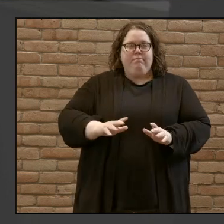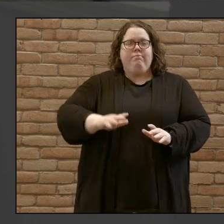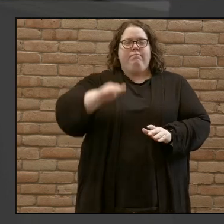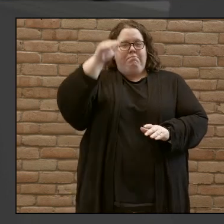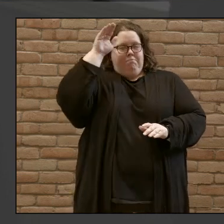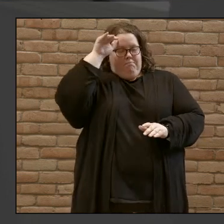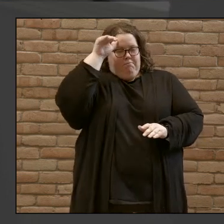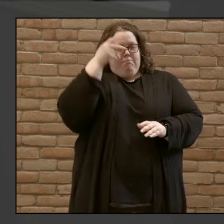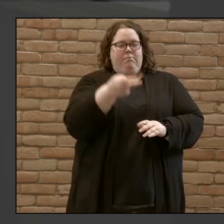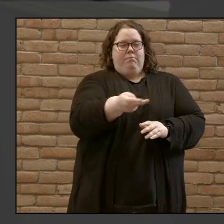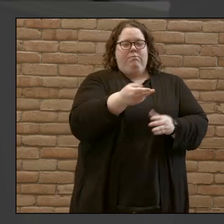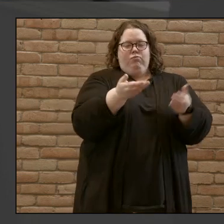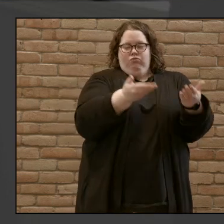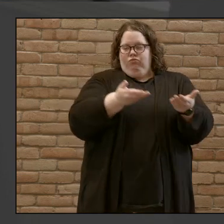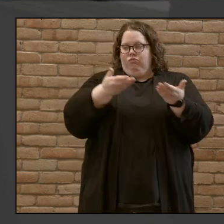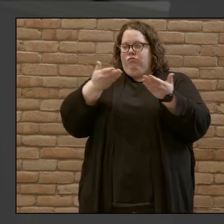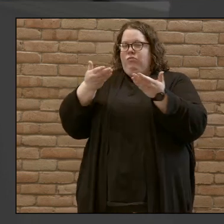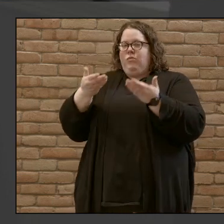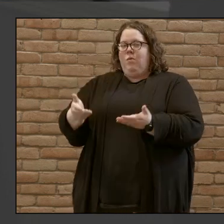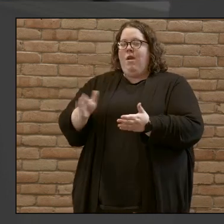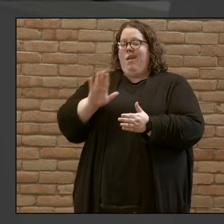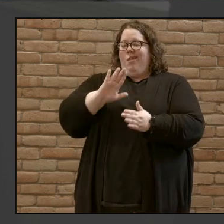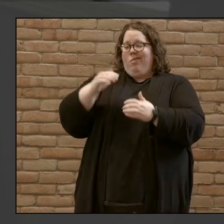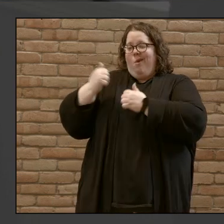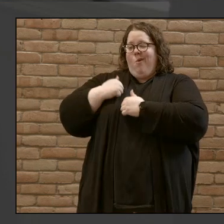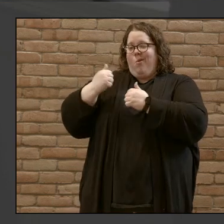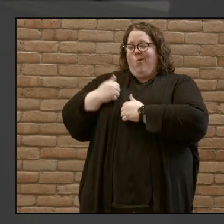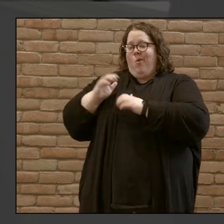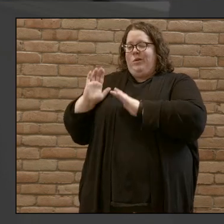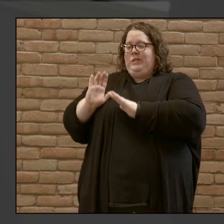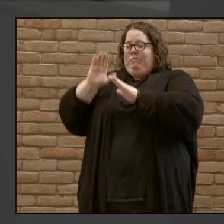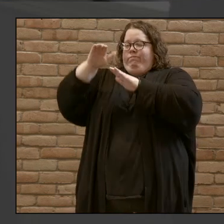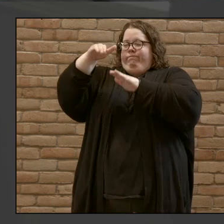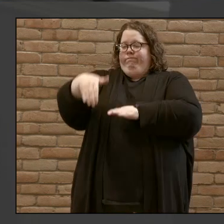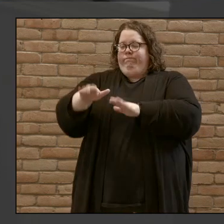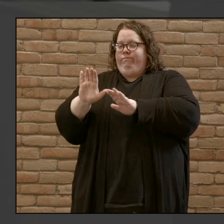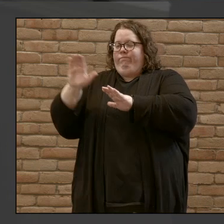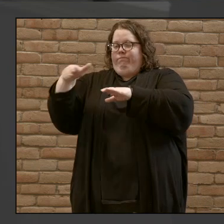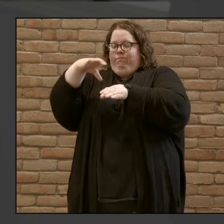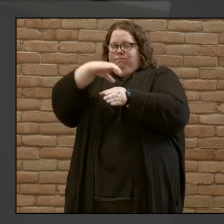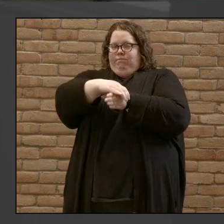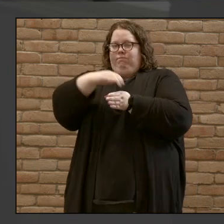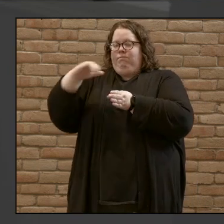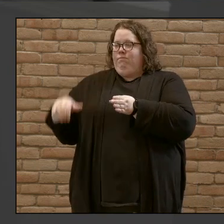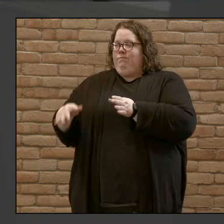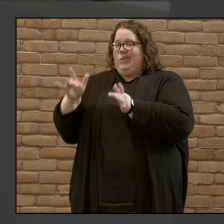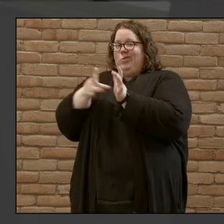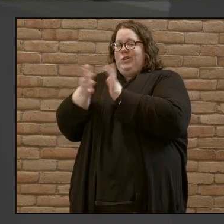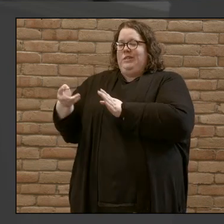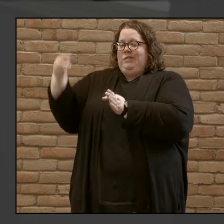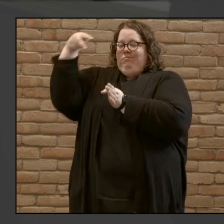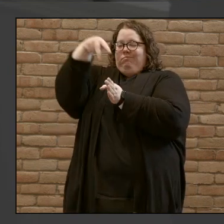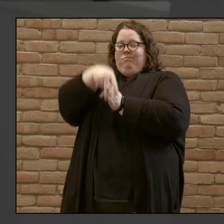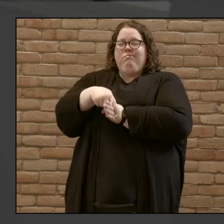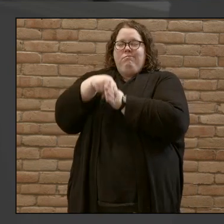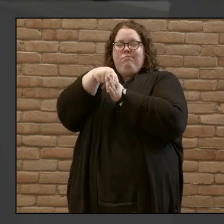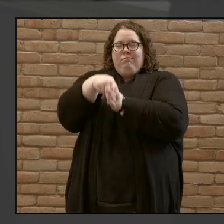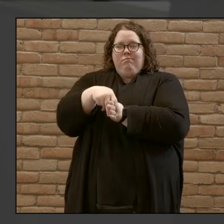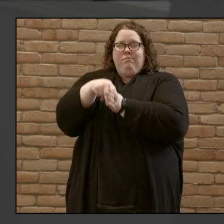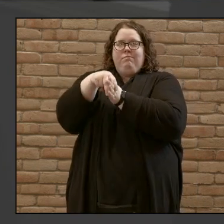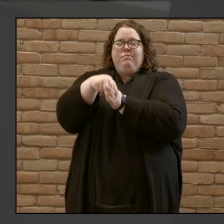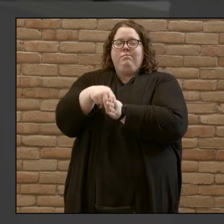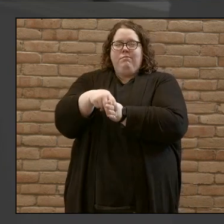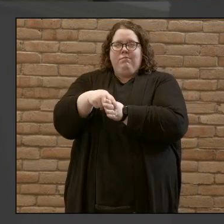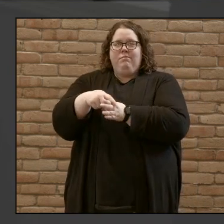him and threw their garments over the colt, and he sat on it. Now most of the crowd spread their garments on the road ahead of him,